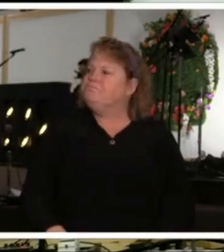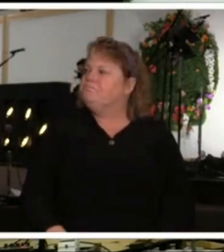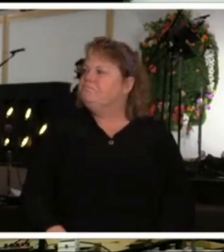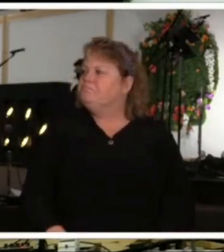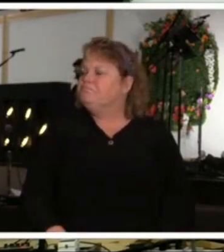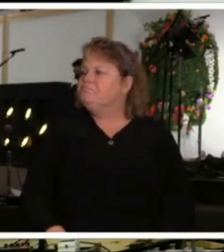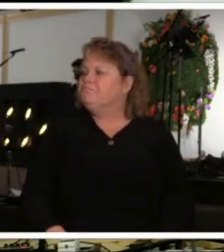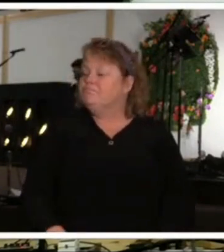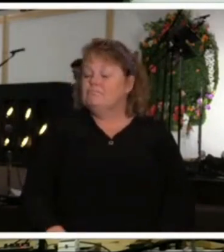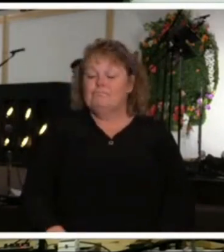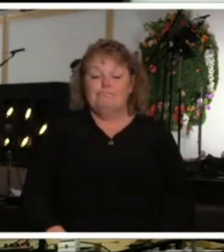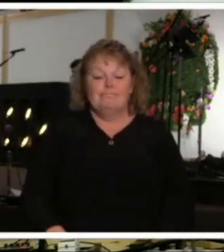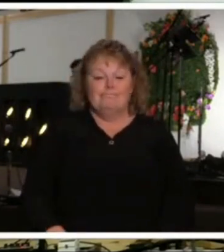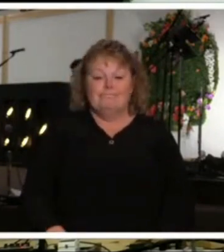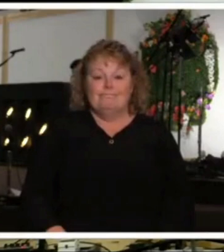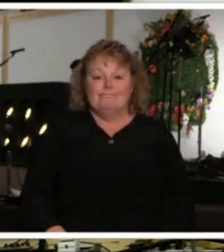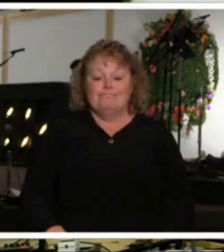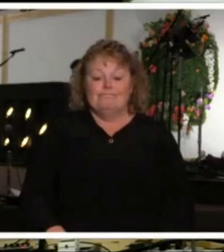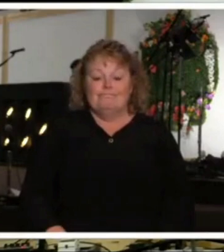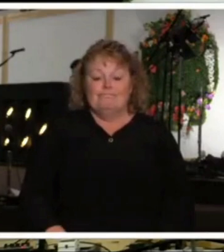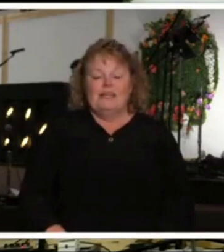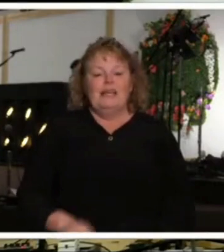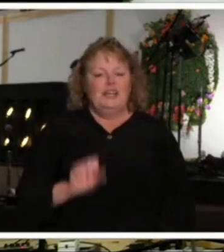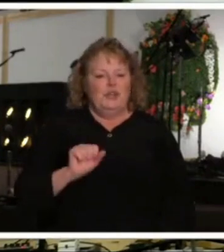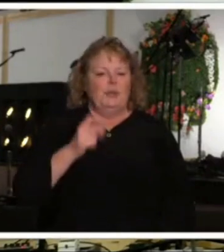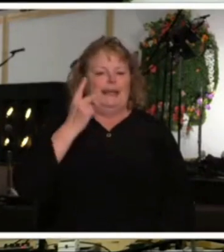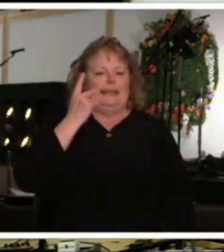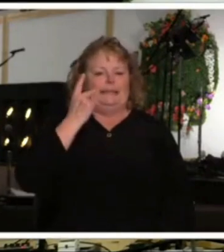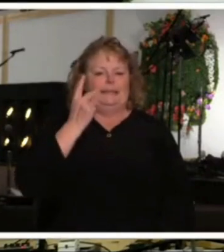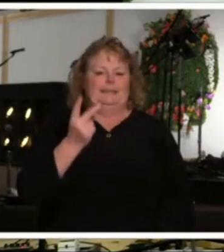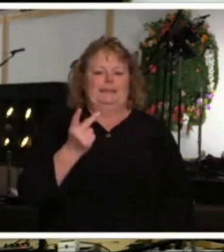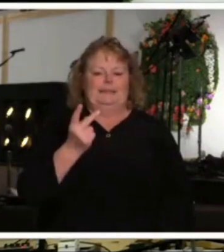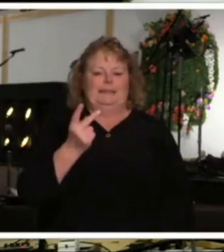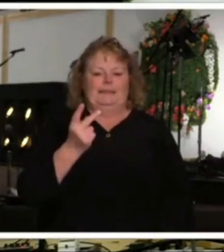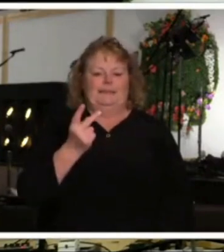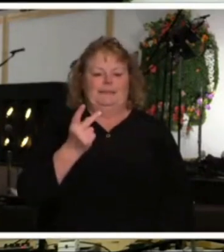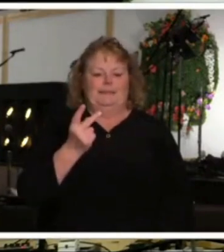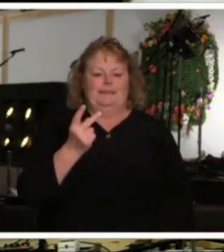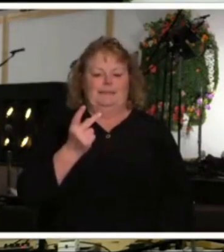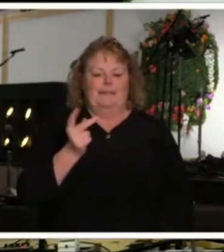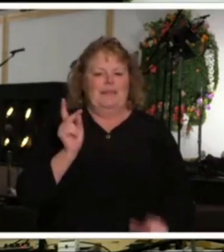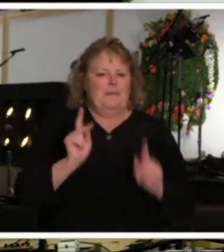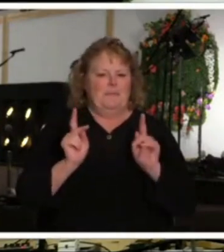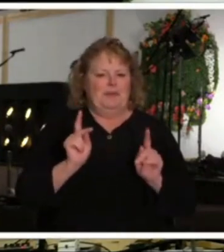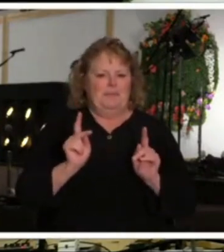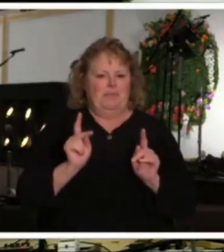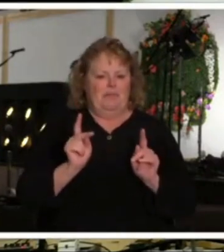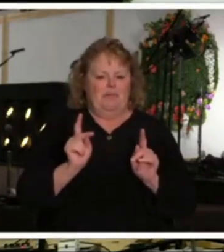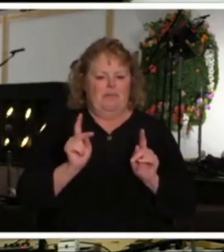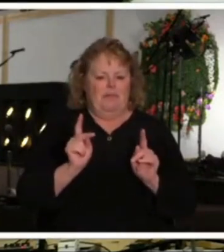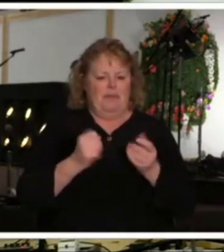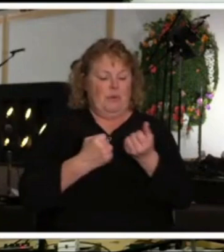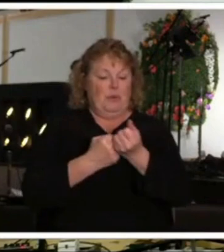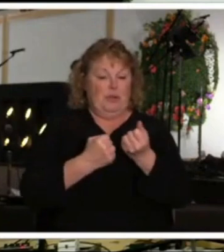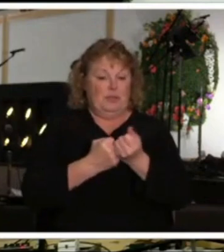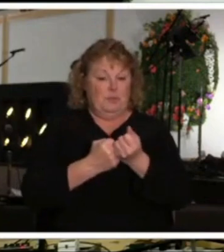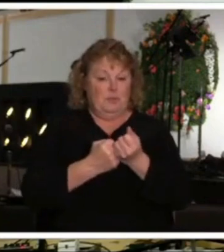You can see the quality of the individuals that we have the opportunity to invest in.